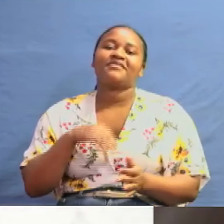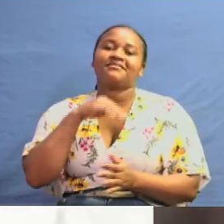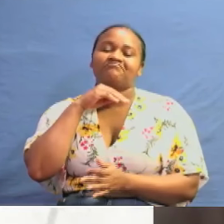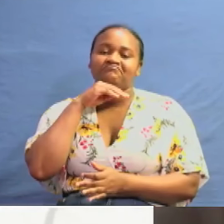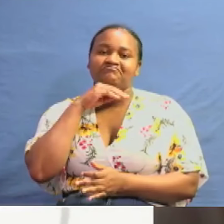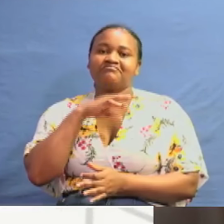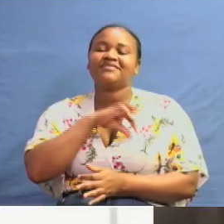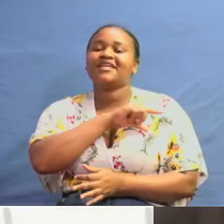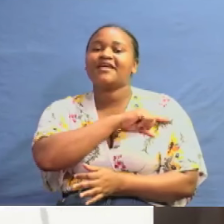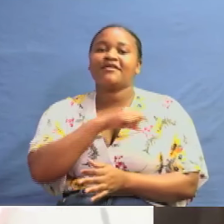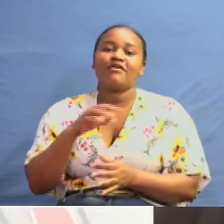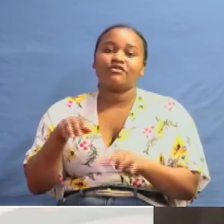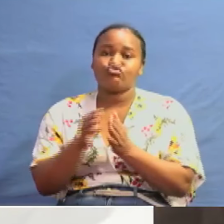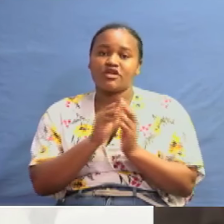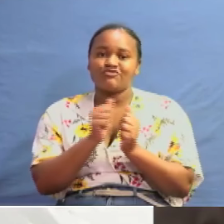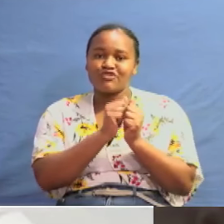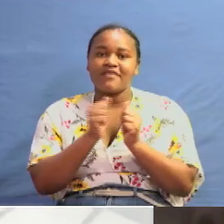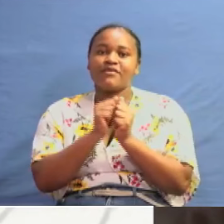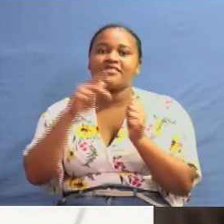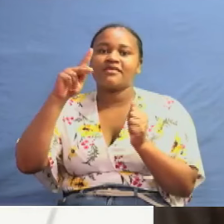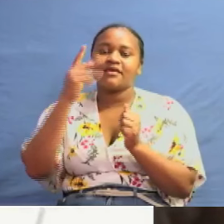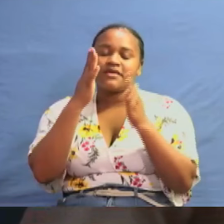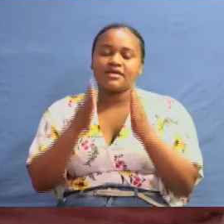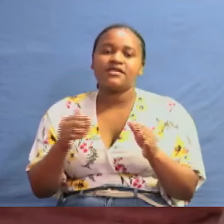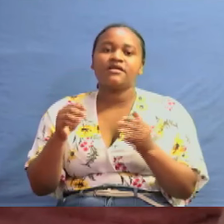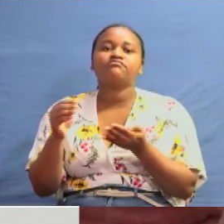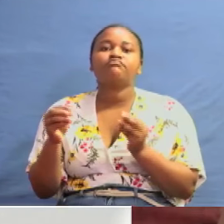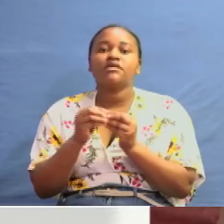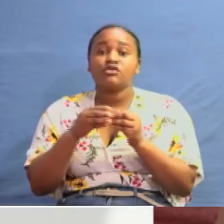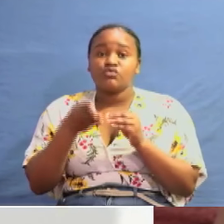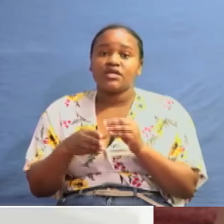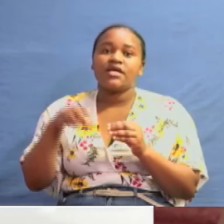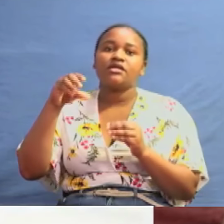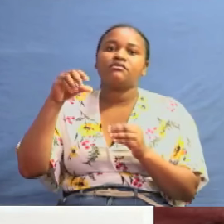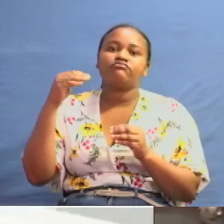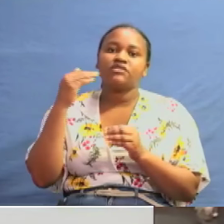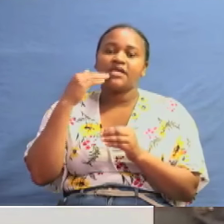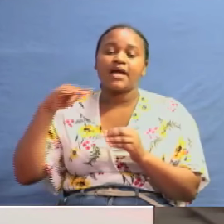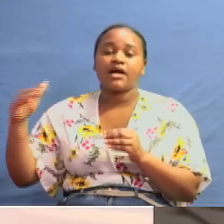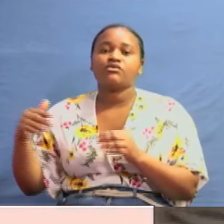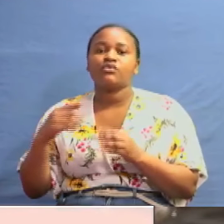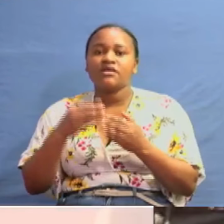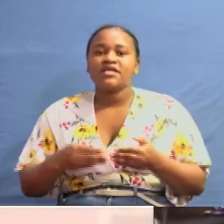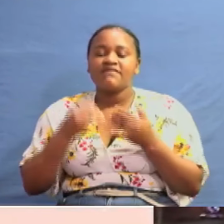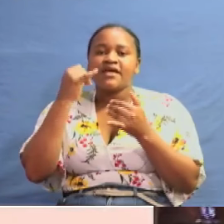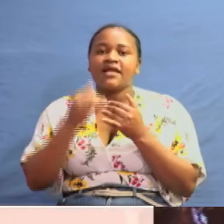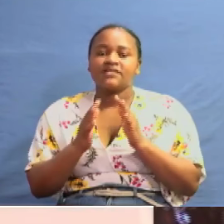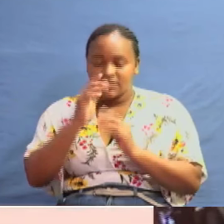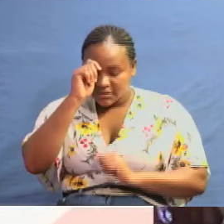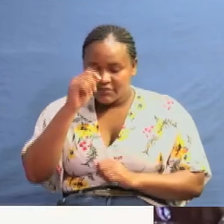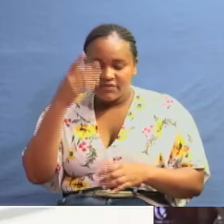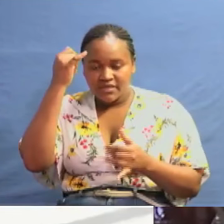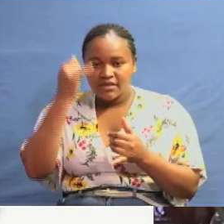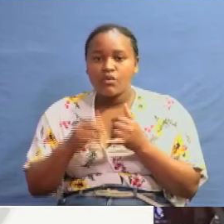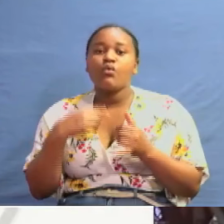Ogolla, together with Kenyans, have gathered today in Alego Usonga in Siaya County to give their last respect to the late general who